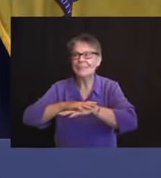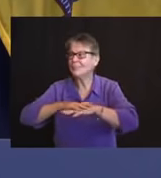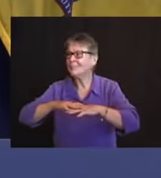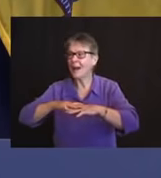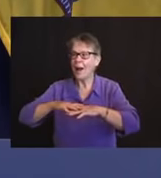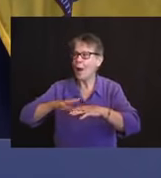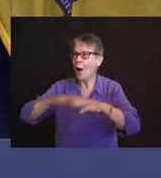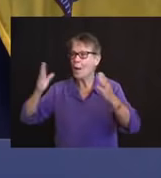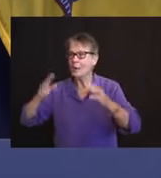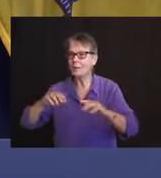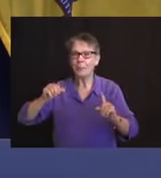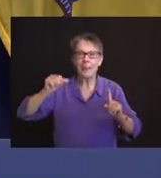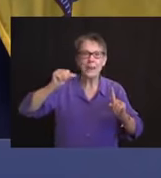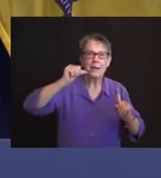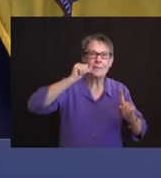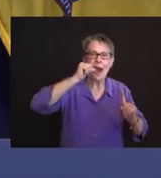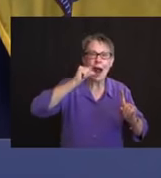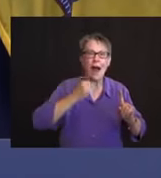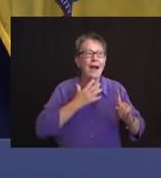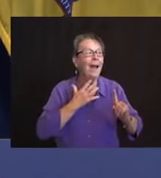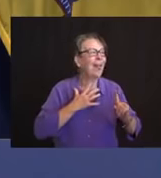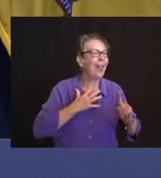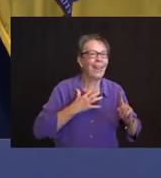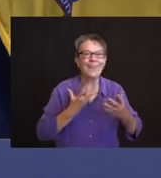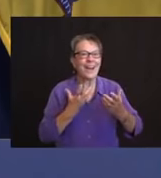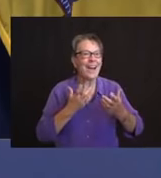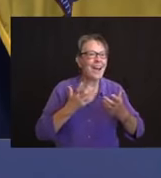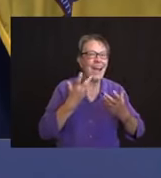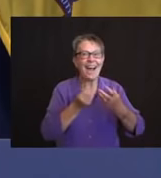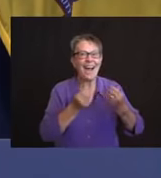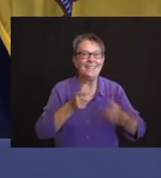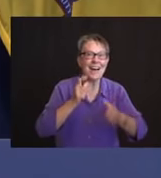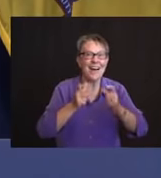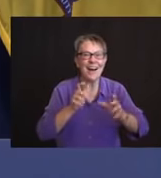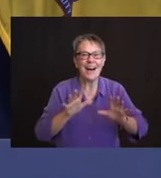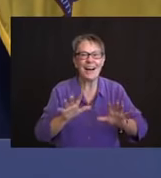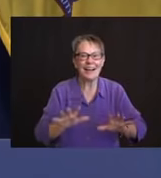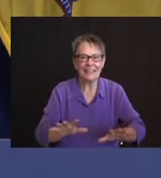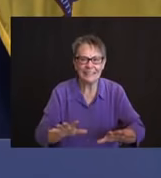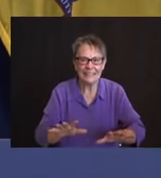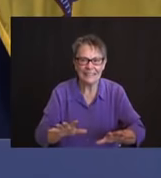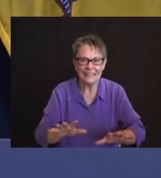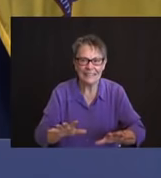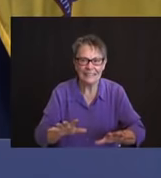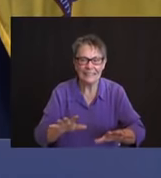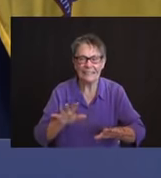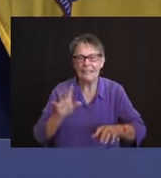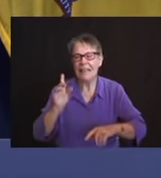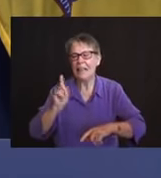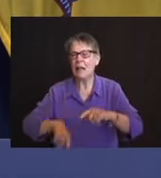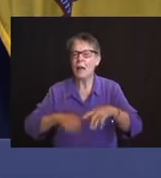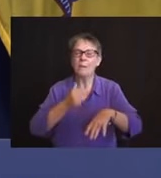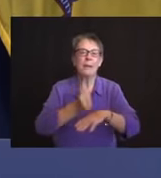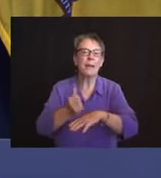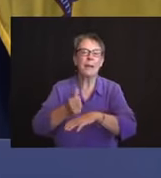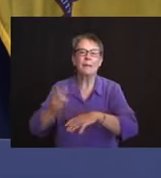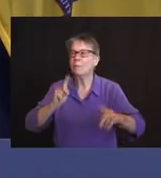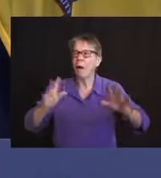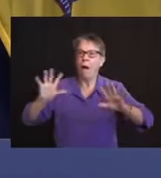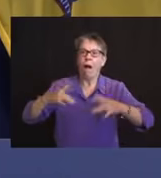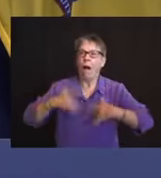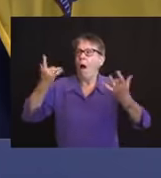open, can you blame people for coming out and letting their hair down a little bit? I certainly can't blame folks